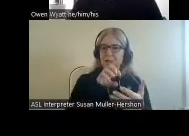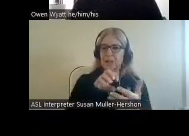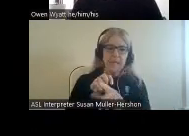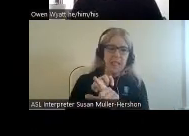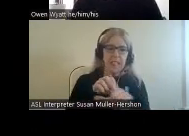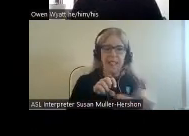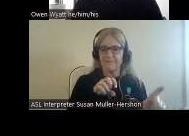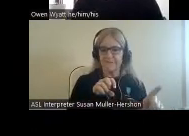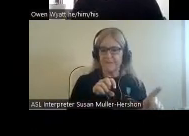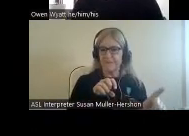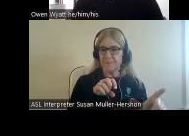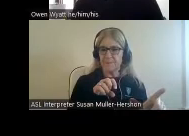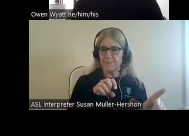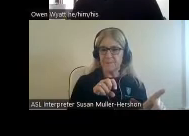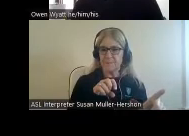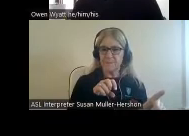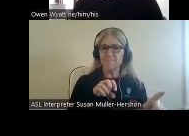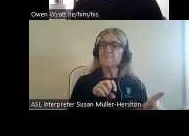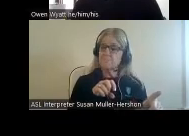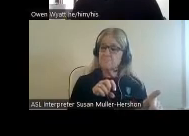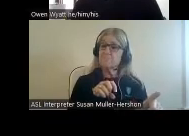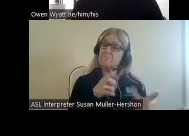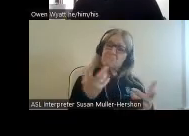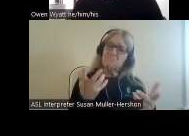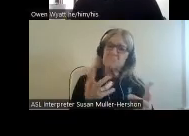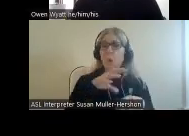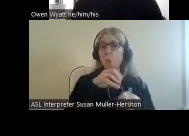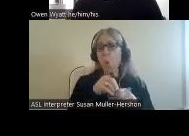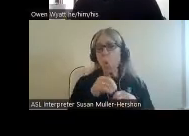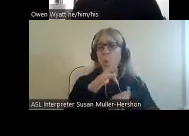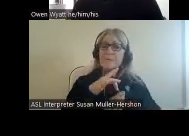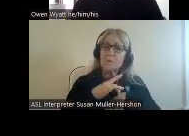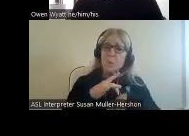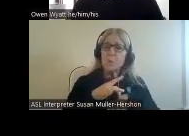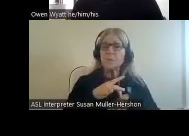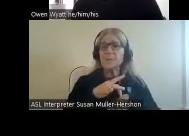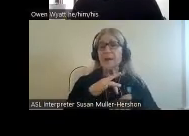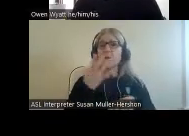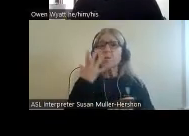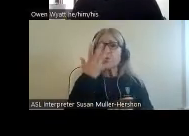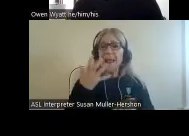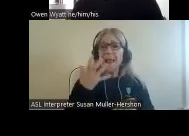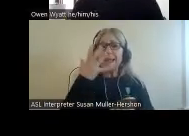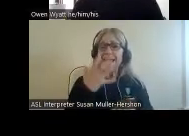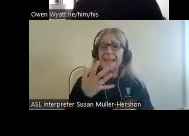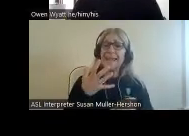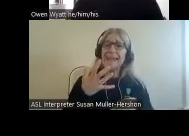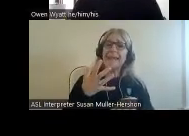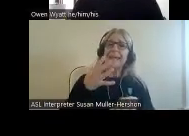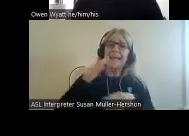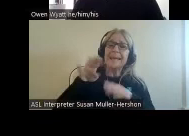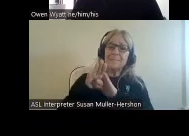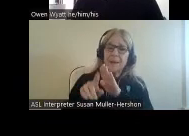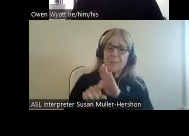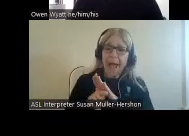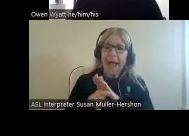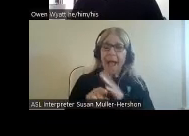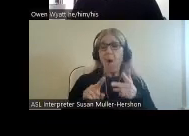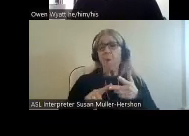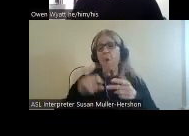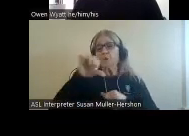the self-assessments. So that includes resources on race and ethnicity,